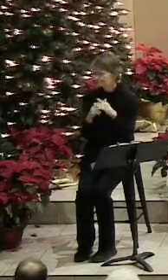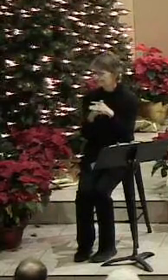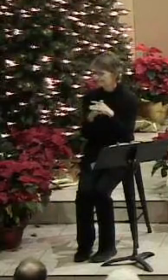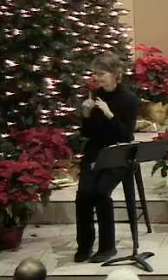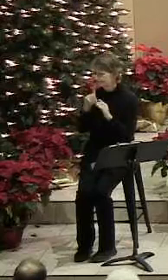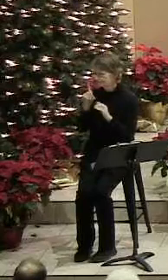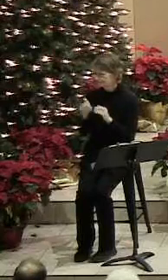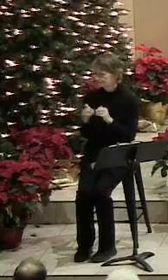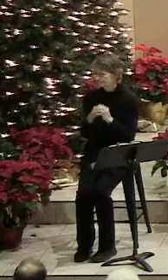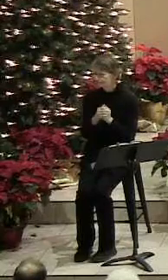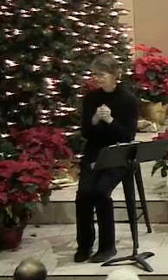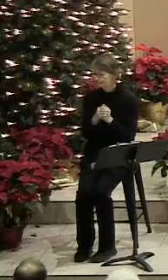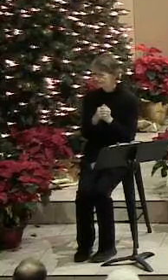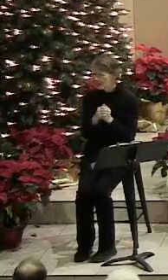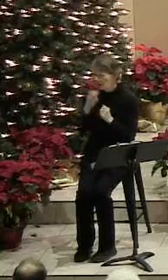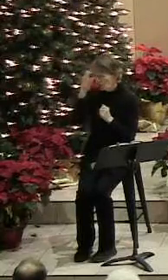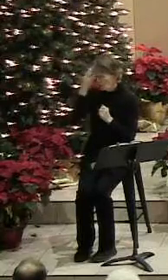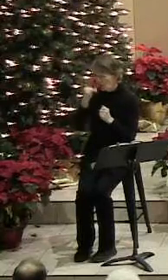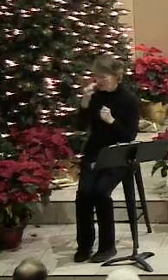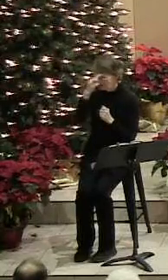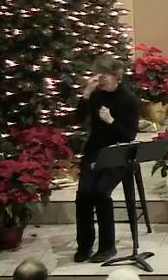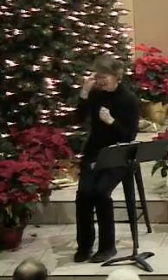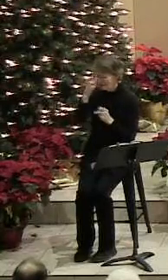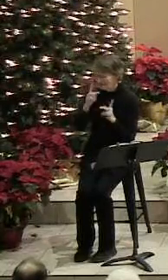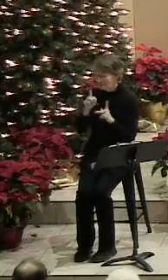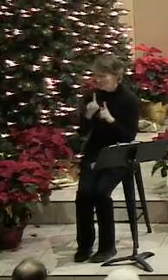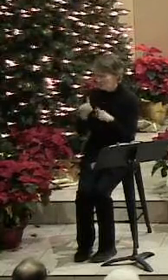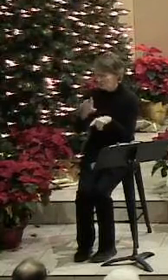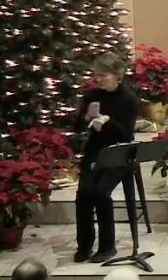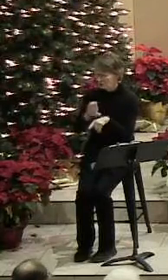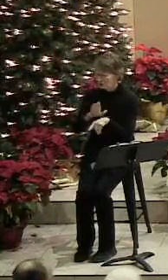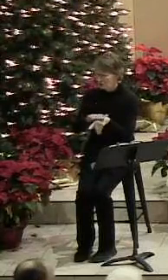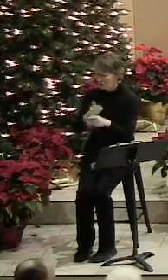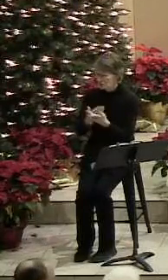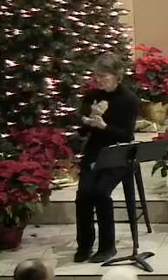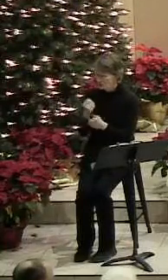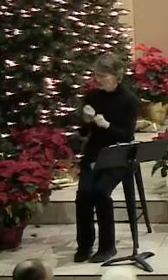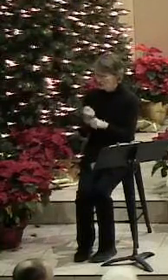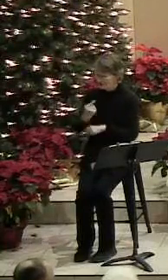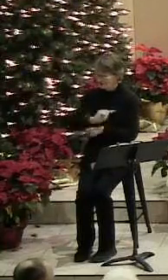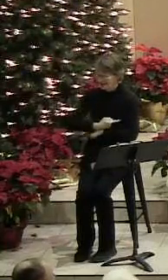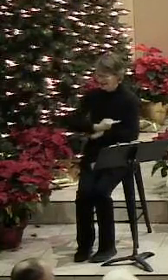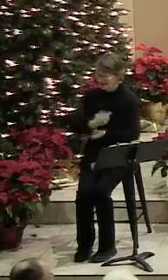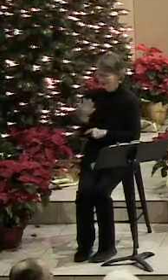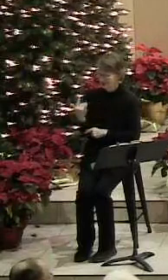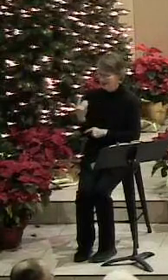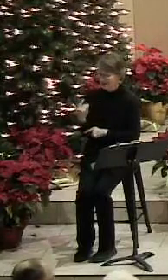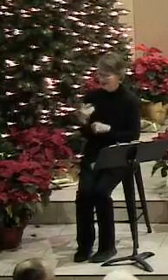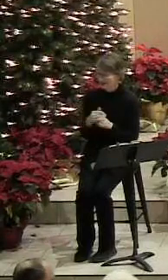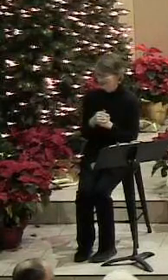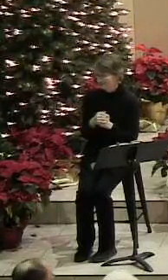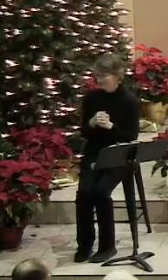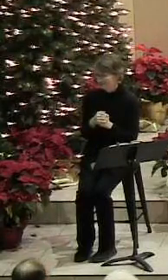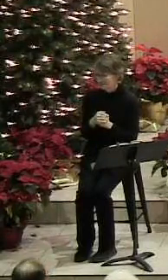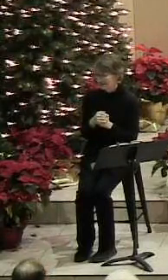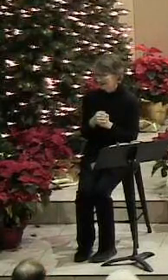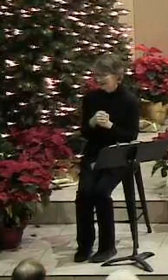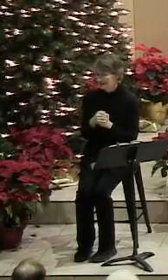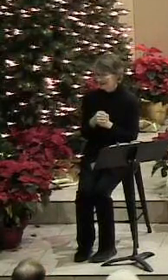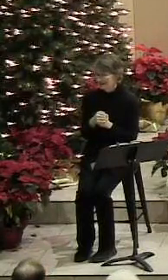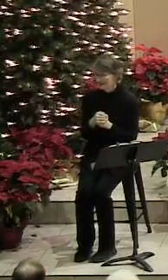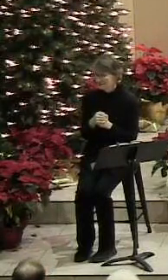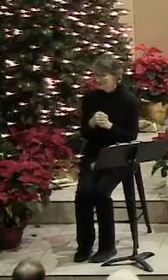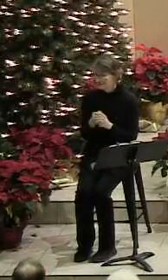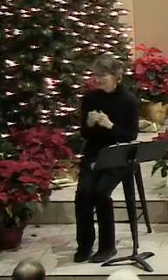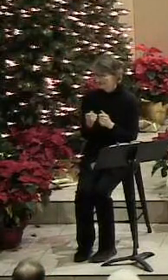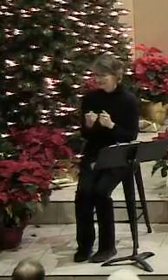do Catholics go to church on New Year's Day? What's going on here? And, you know, in most years, not this year in particular, but